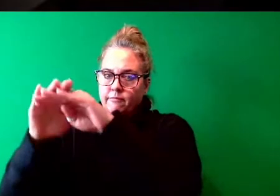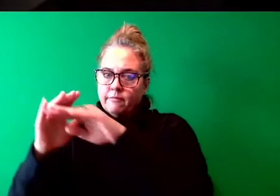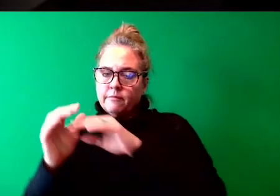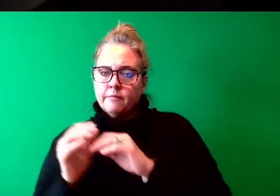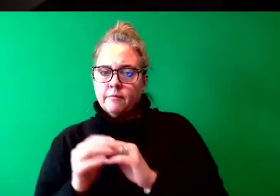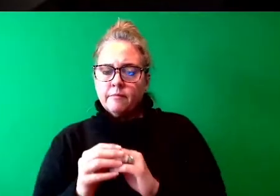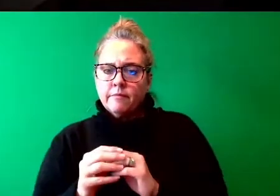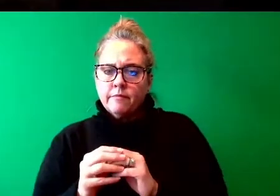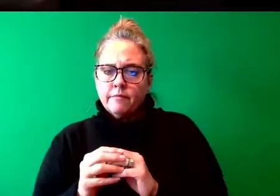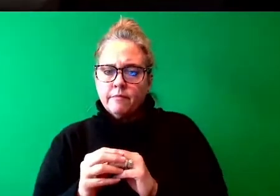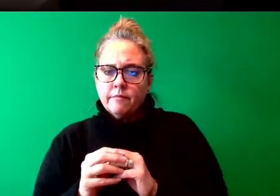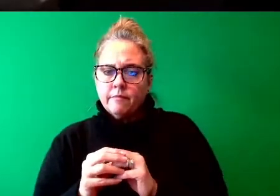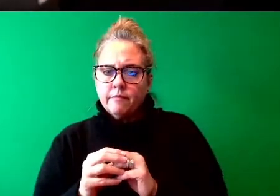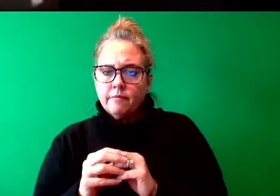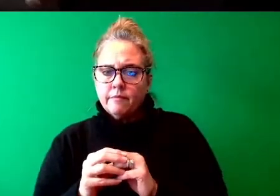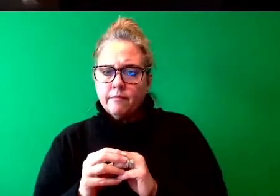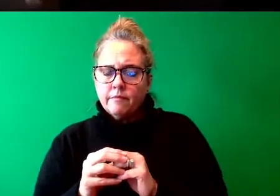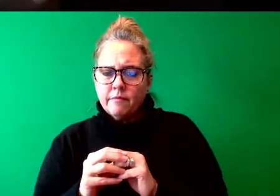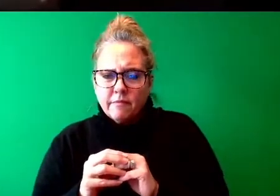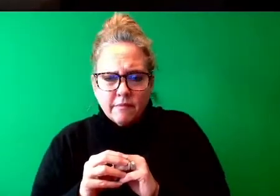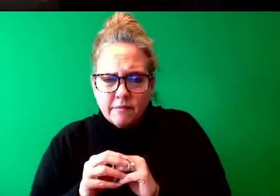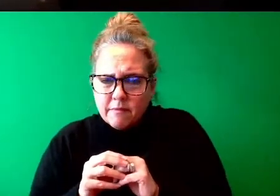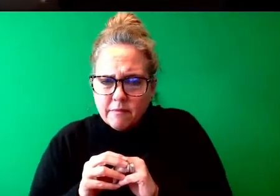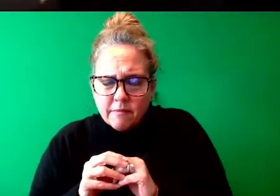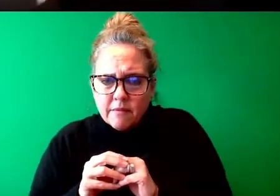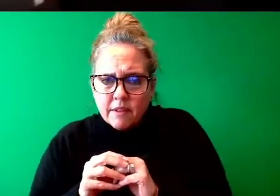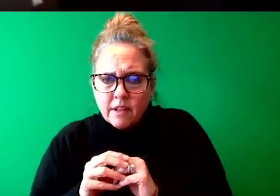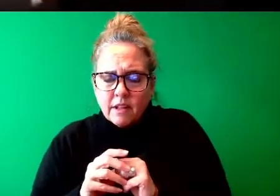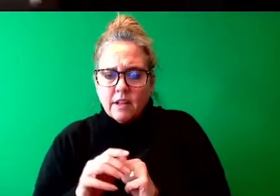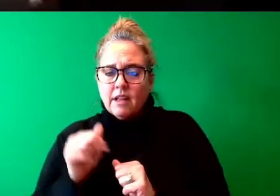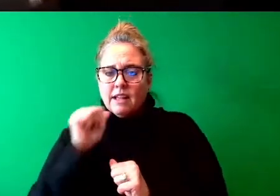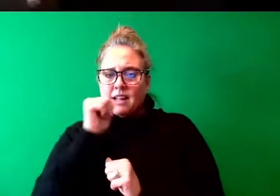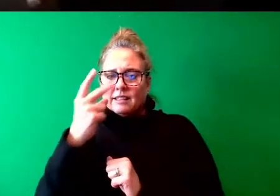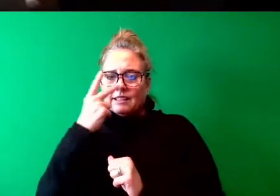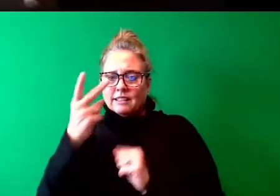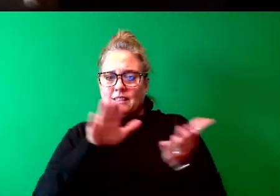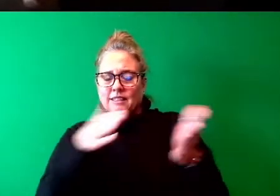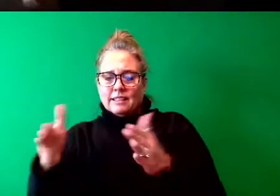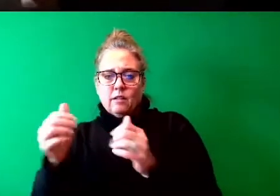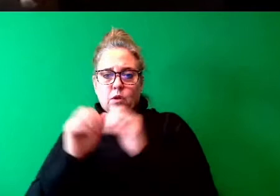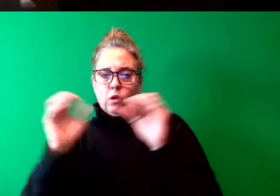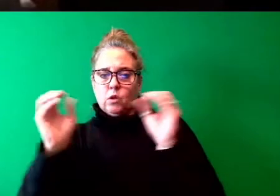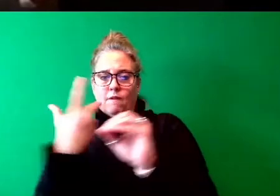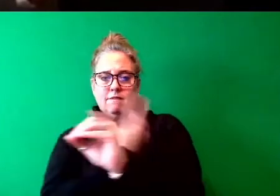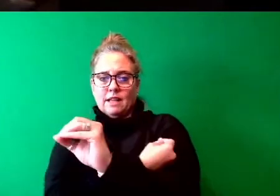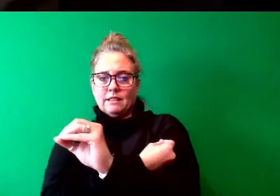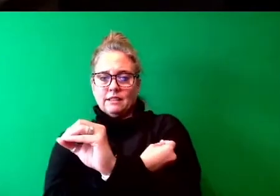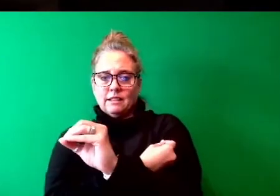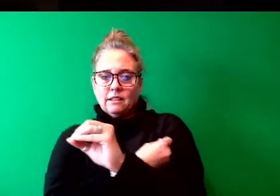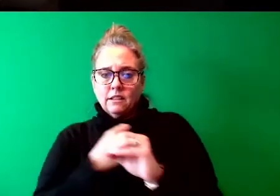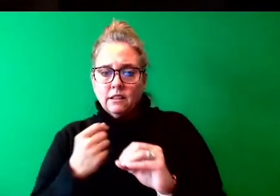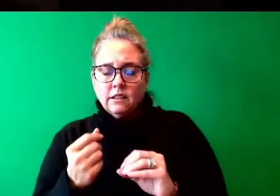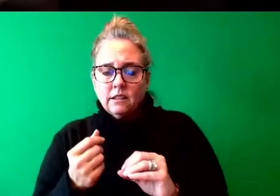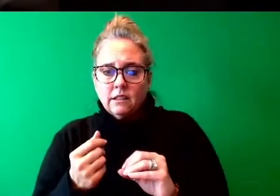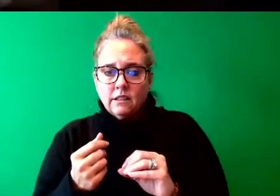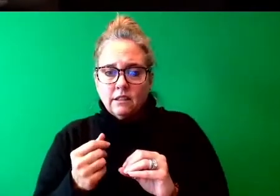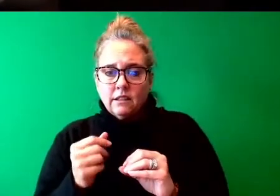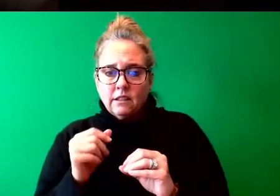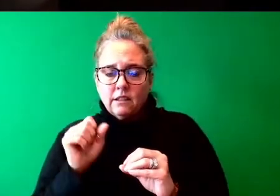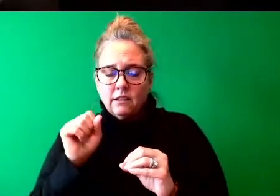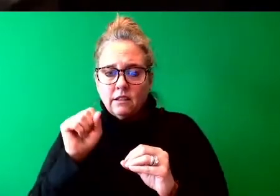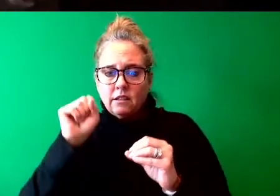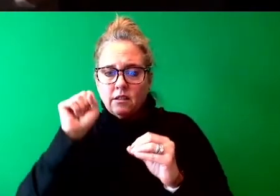saw, thankfully, is that we did not see the amount of deaths that we should see given no vaccines. In fact, just some brief